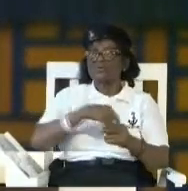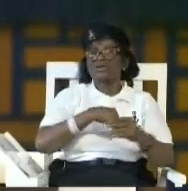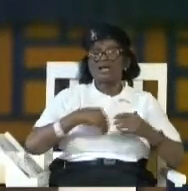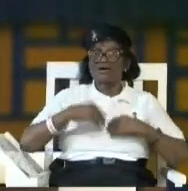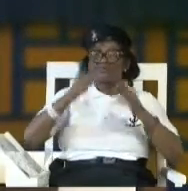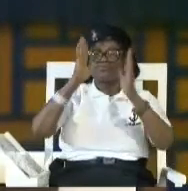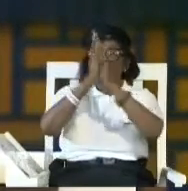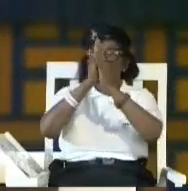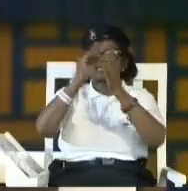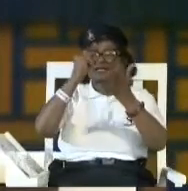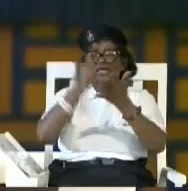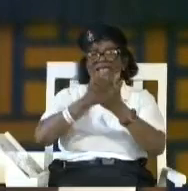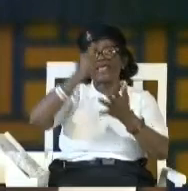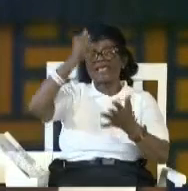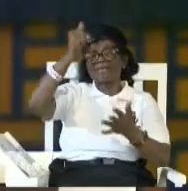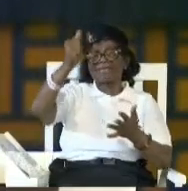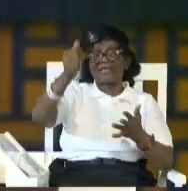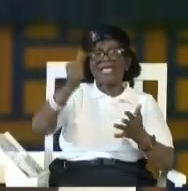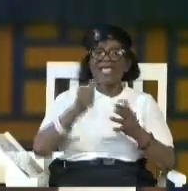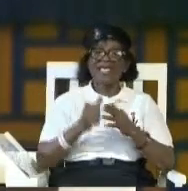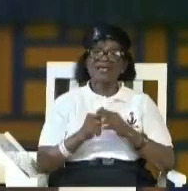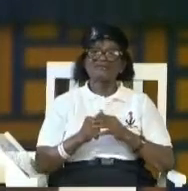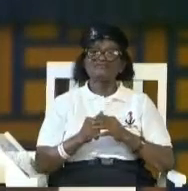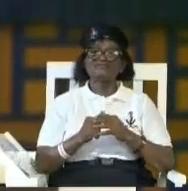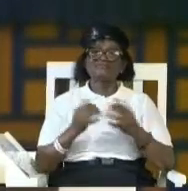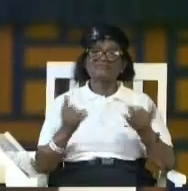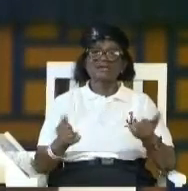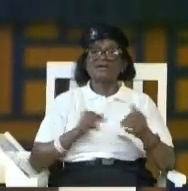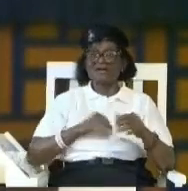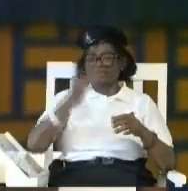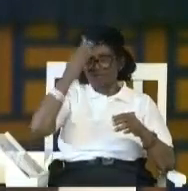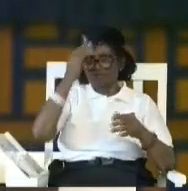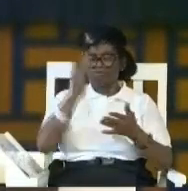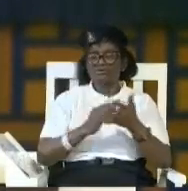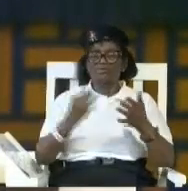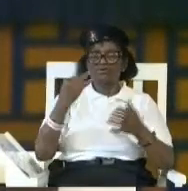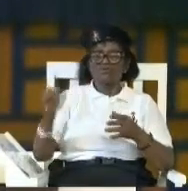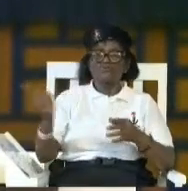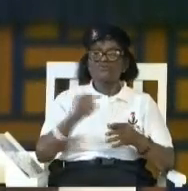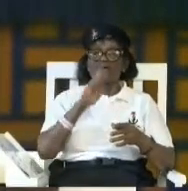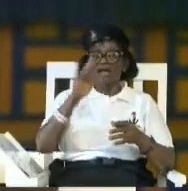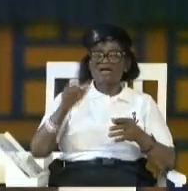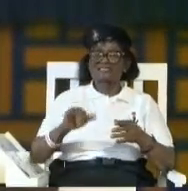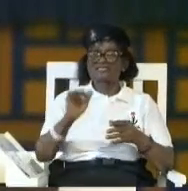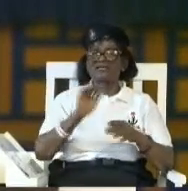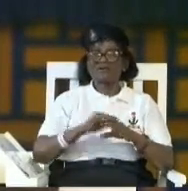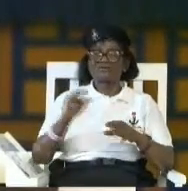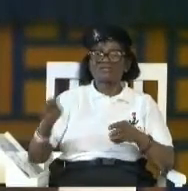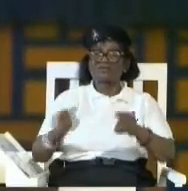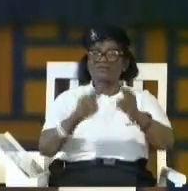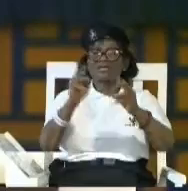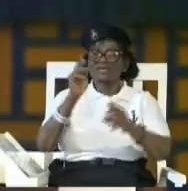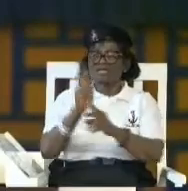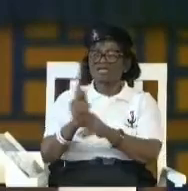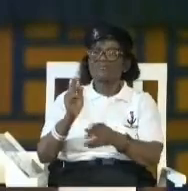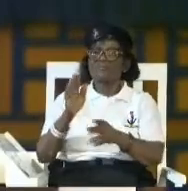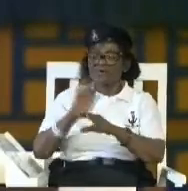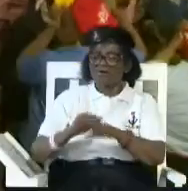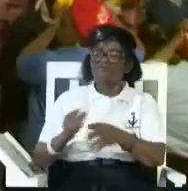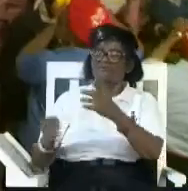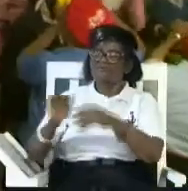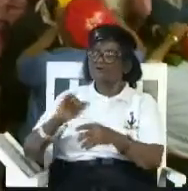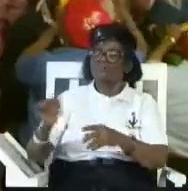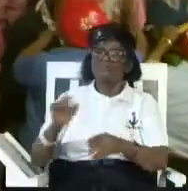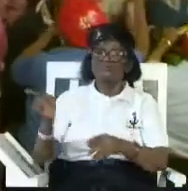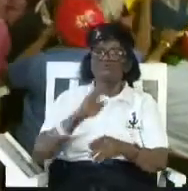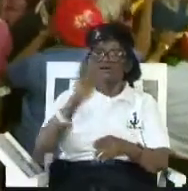Amen. Amen. Now I know some of you are still on the way. Keep coming. You are not late yet. Come and join those who have given